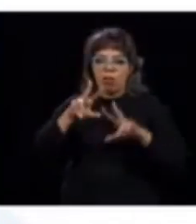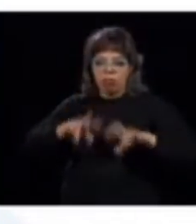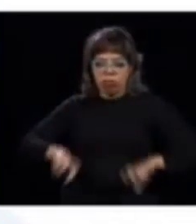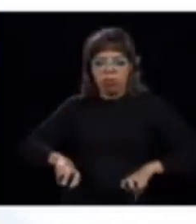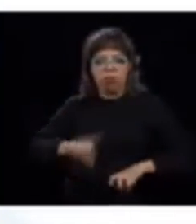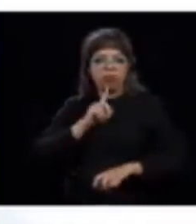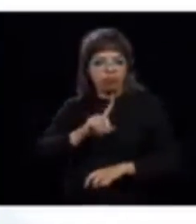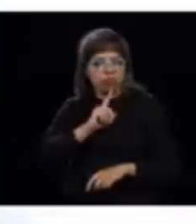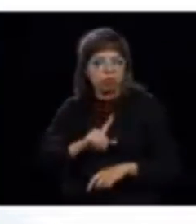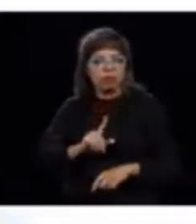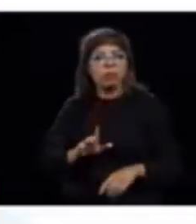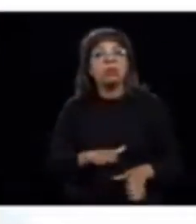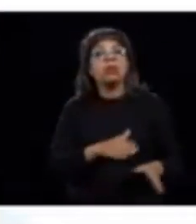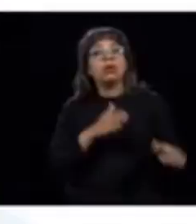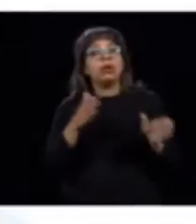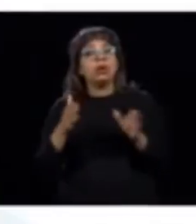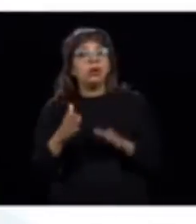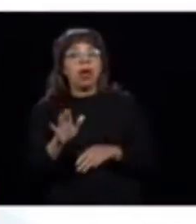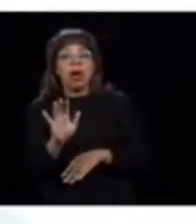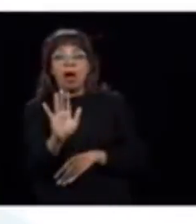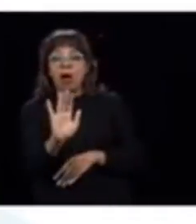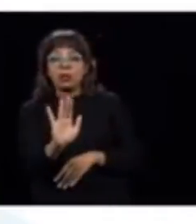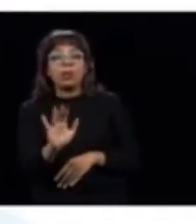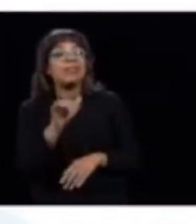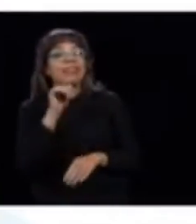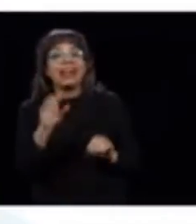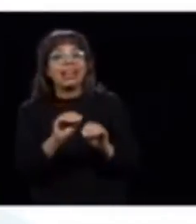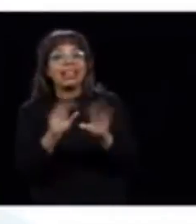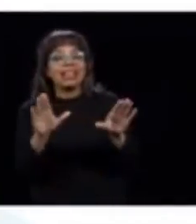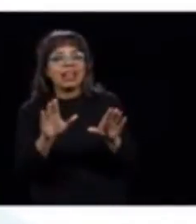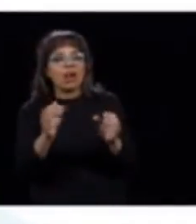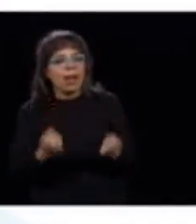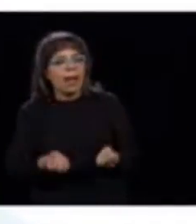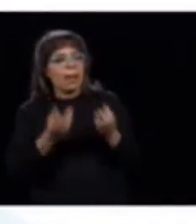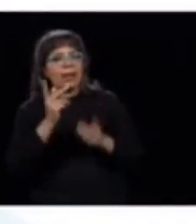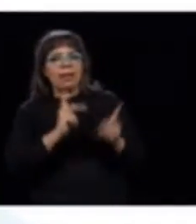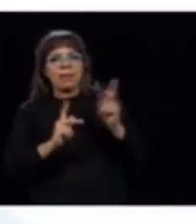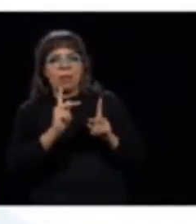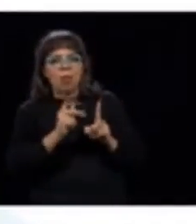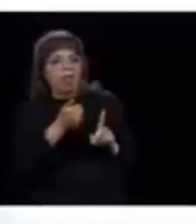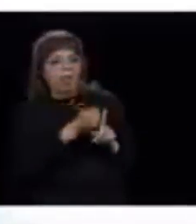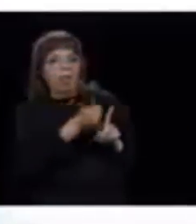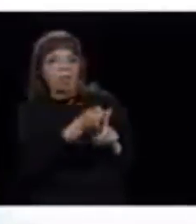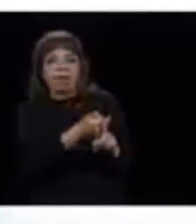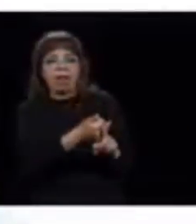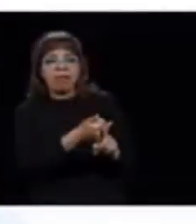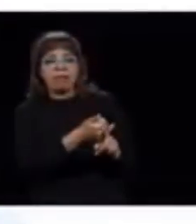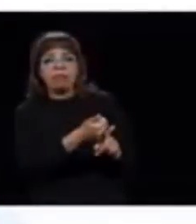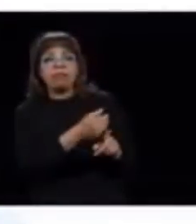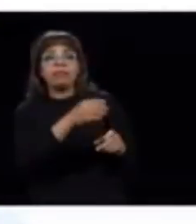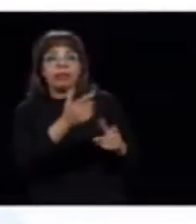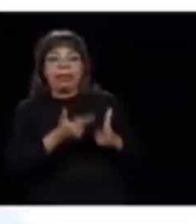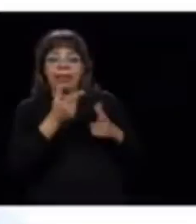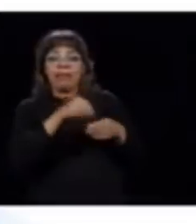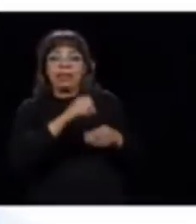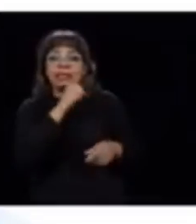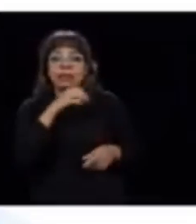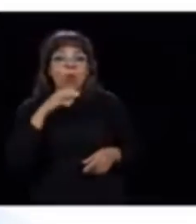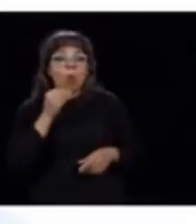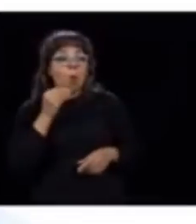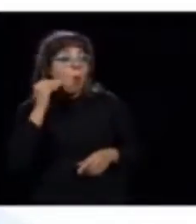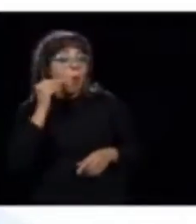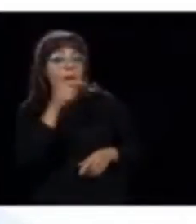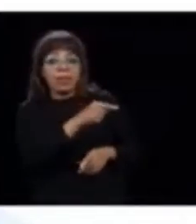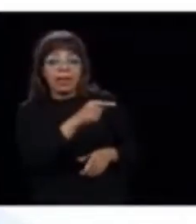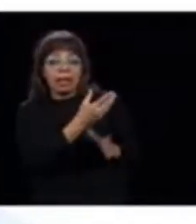at. And it's not clear also the number of people dying in long-term residences, are they declared the same